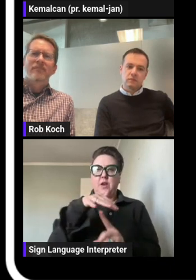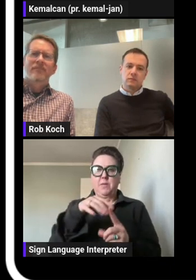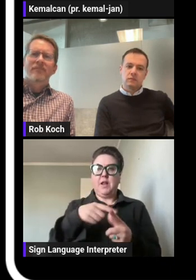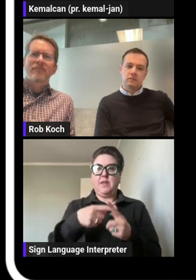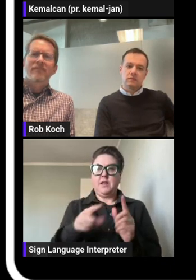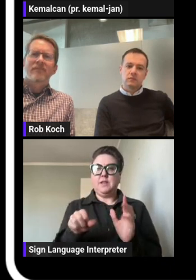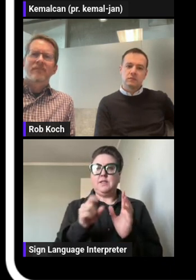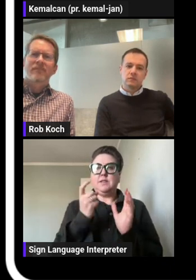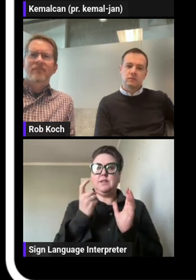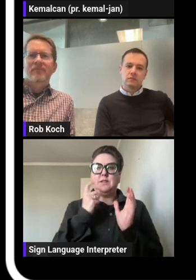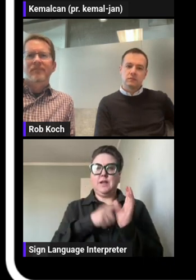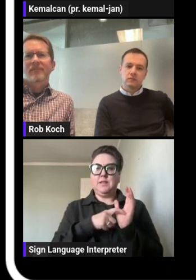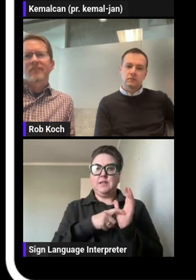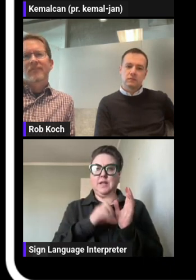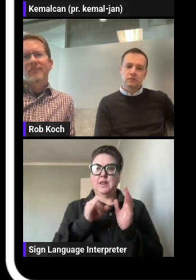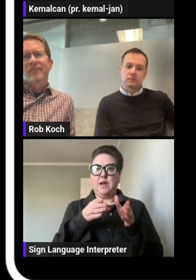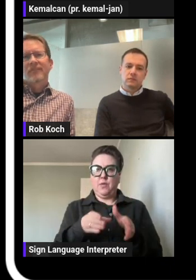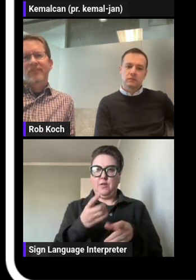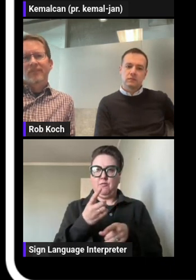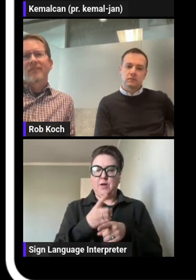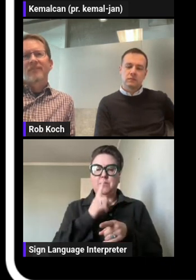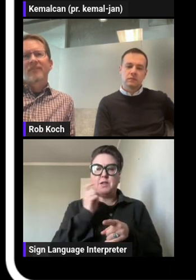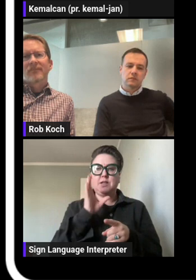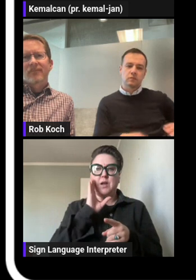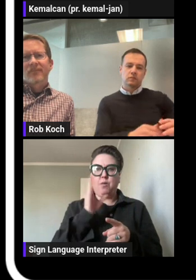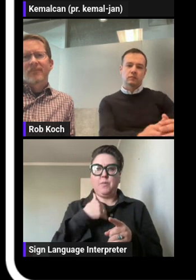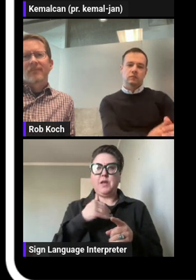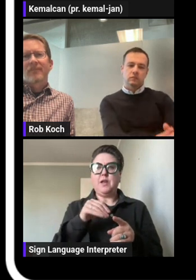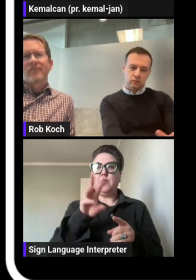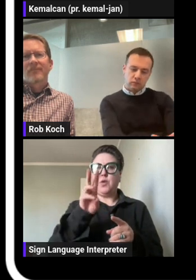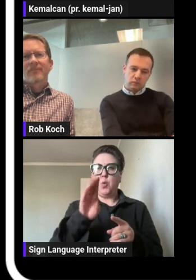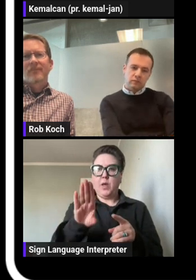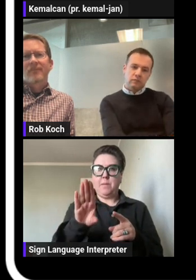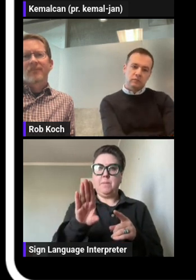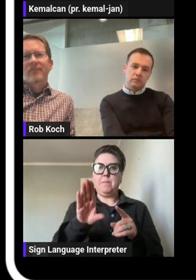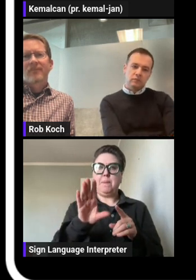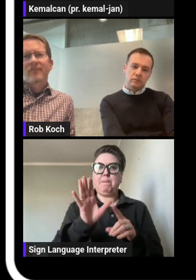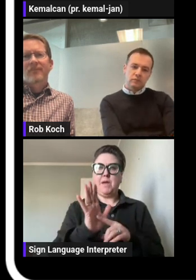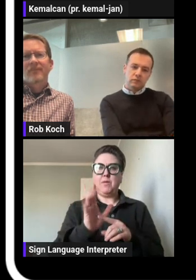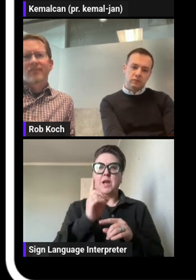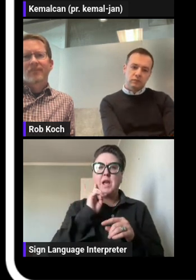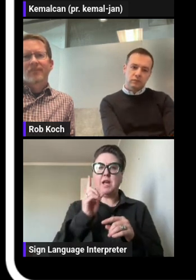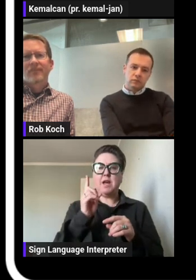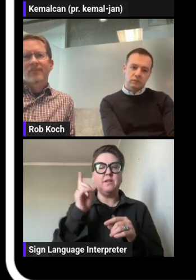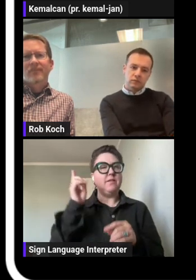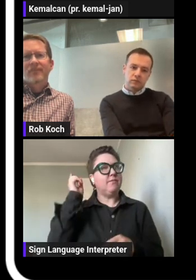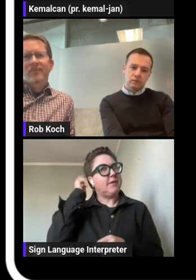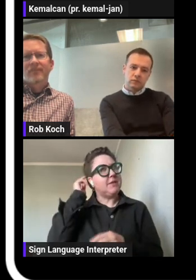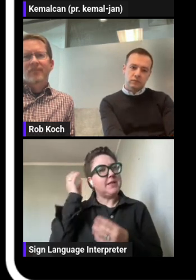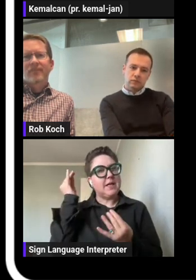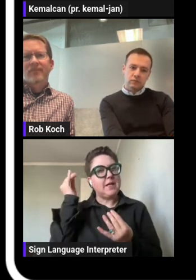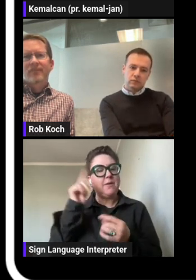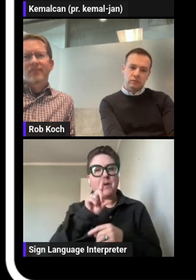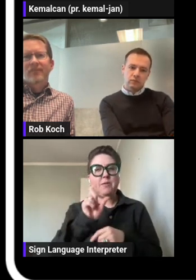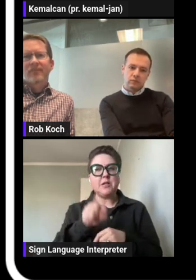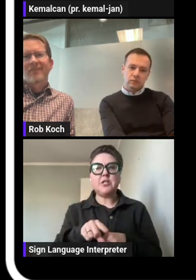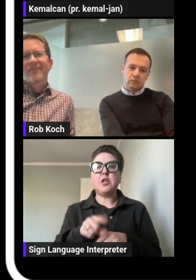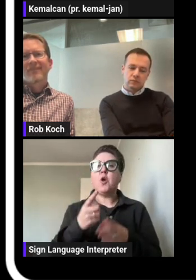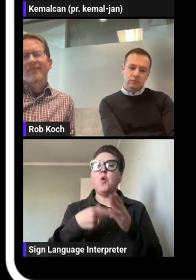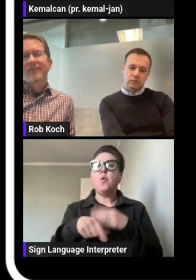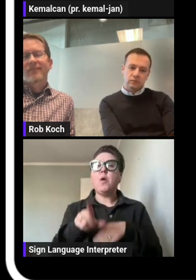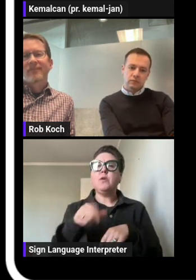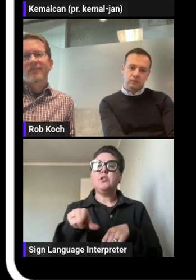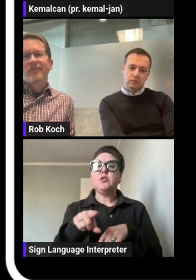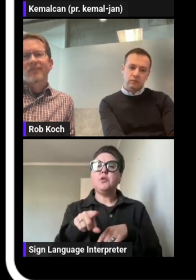detected that way, because that's what's going to be what the web camera looks like. I had a question in the back of my head, which was, what would you